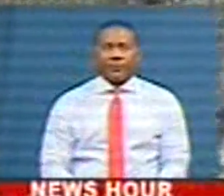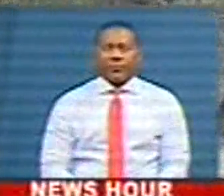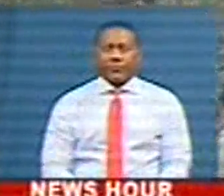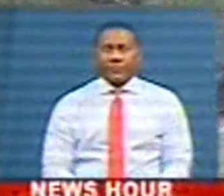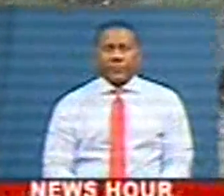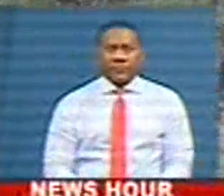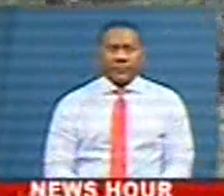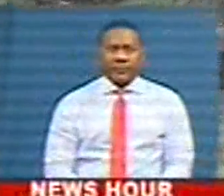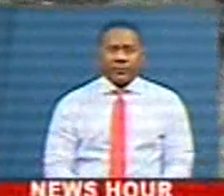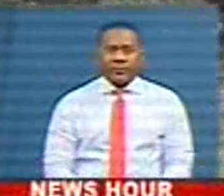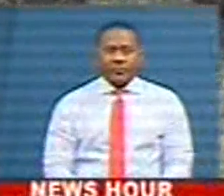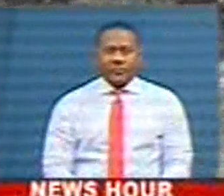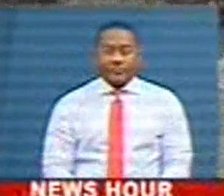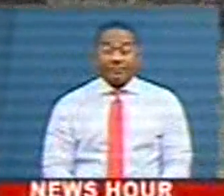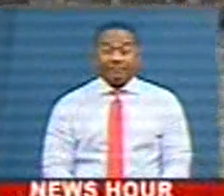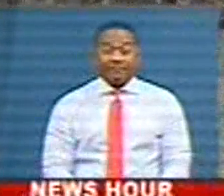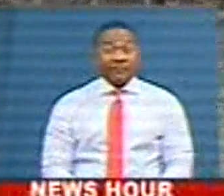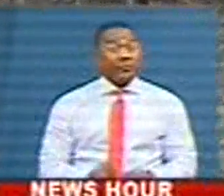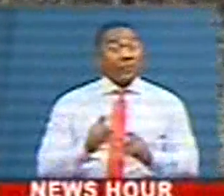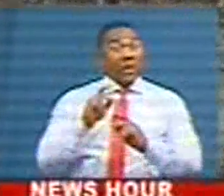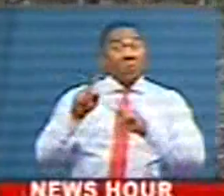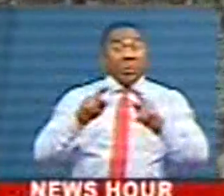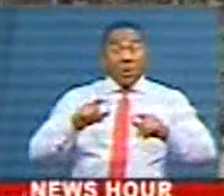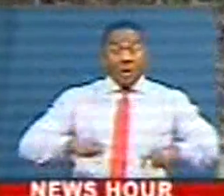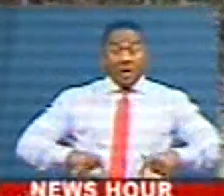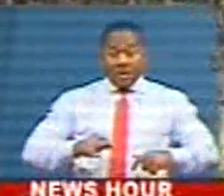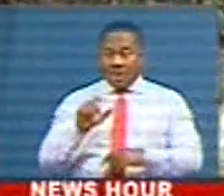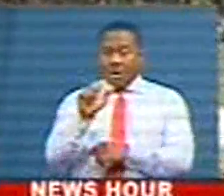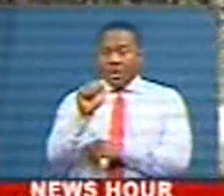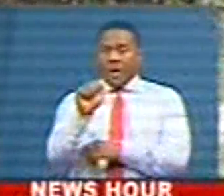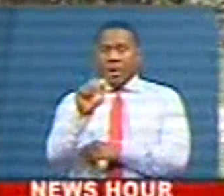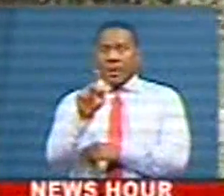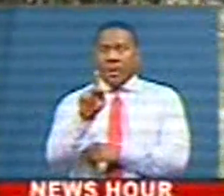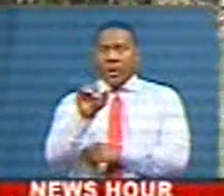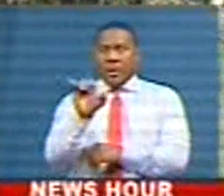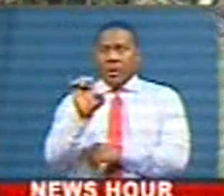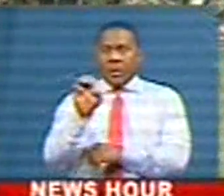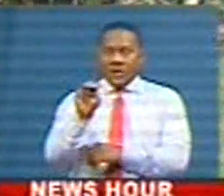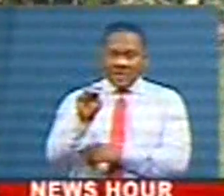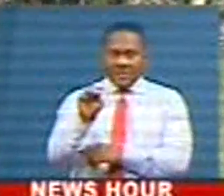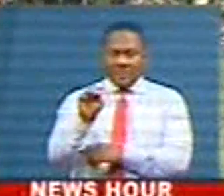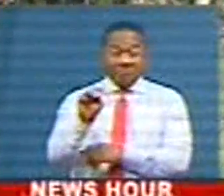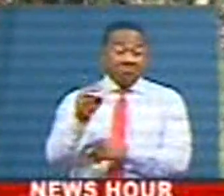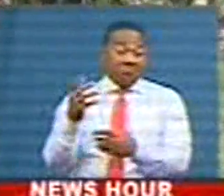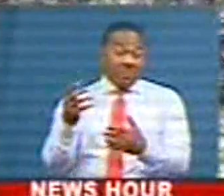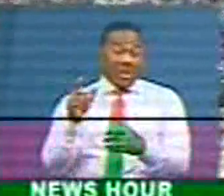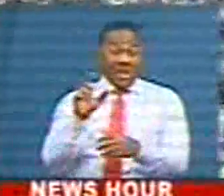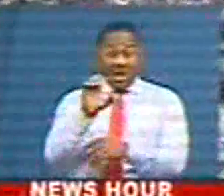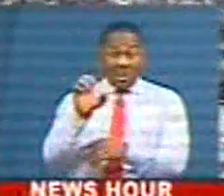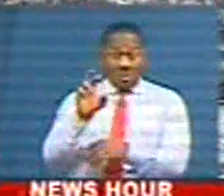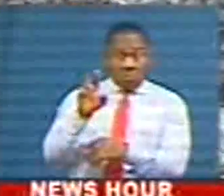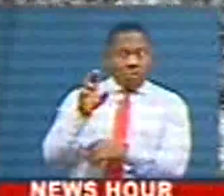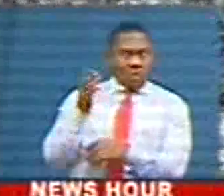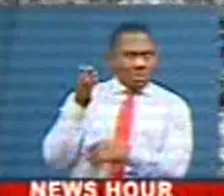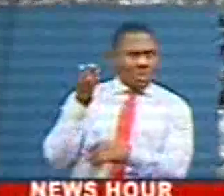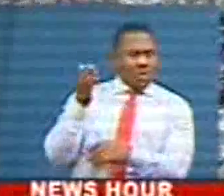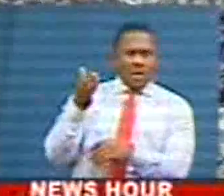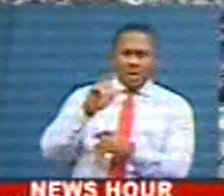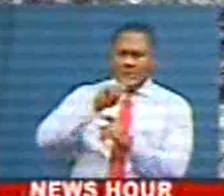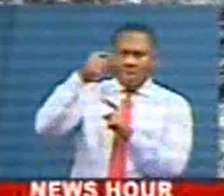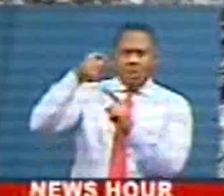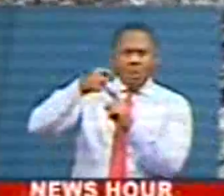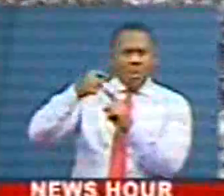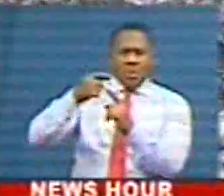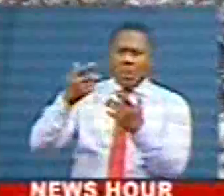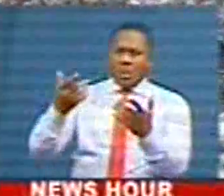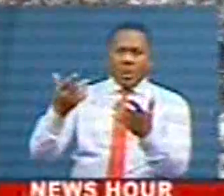One of the main sources of livelihood for residents of Akyem Awisa, one of the oldest communities in the Eastern Region, the town has had